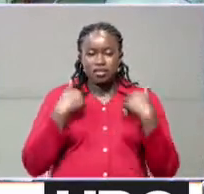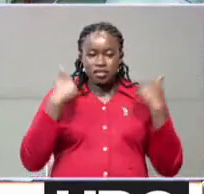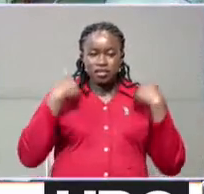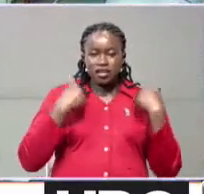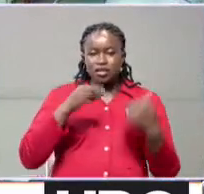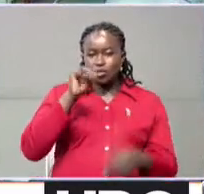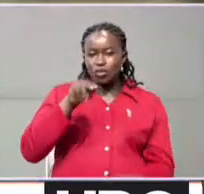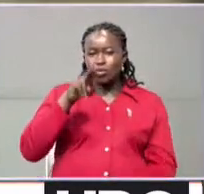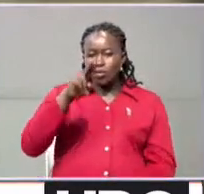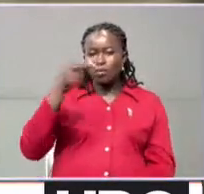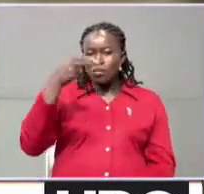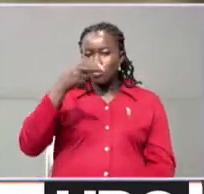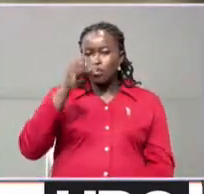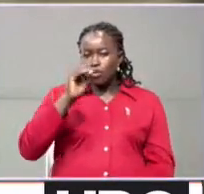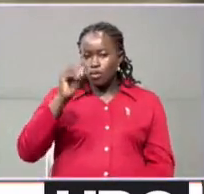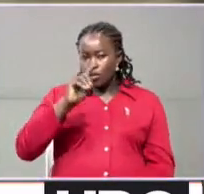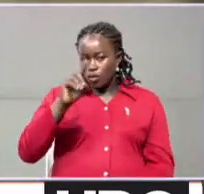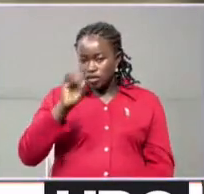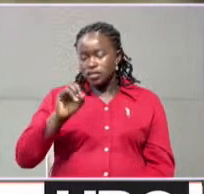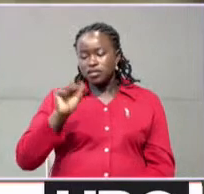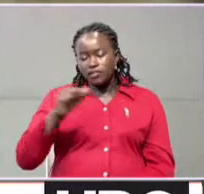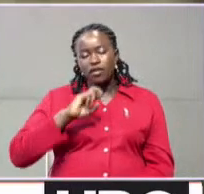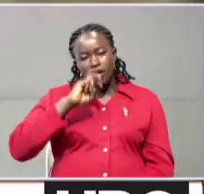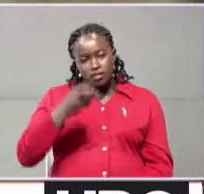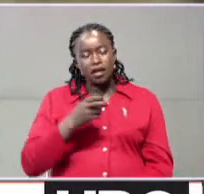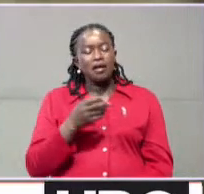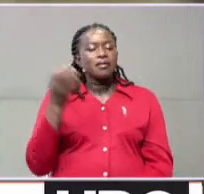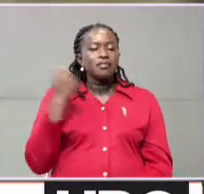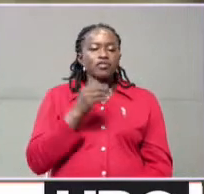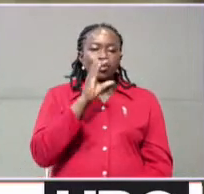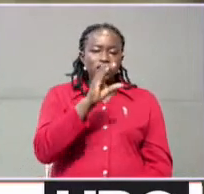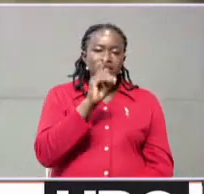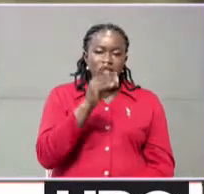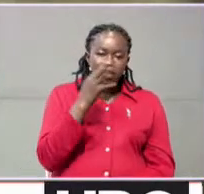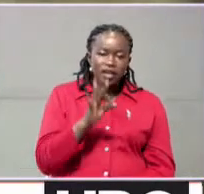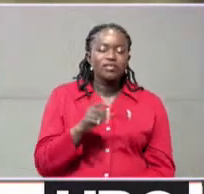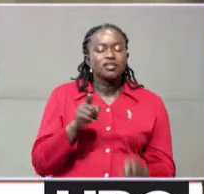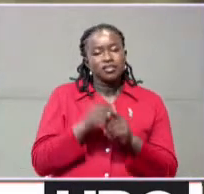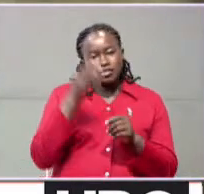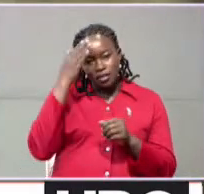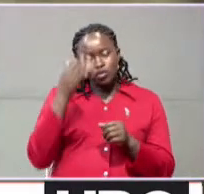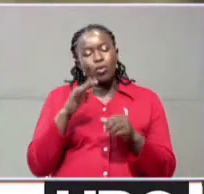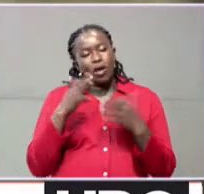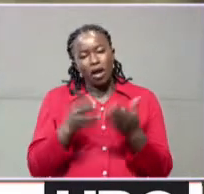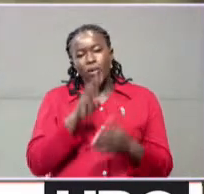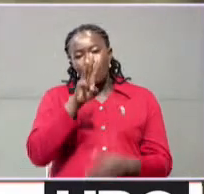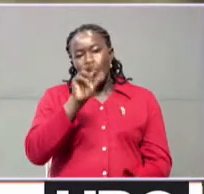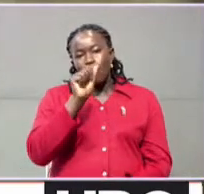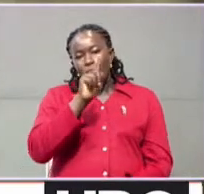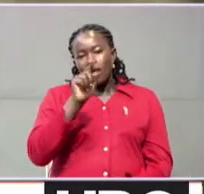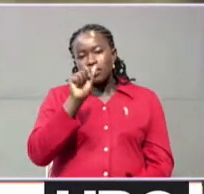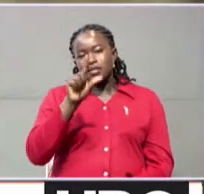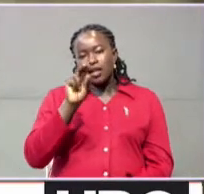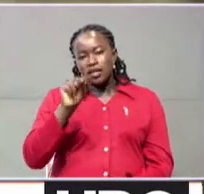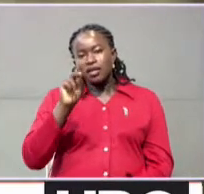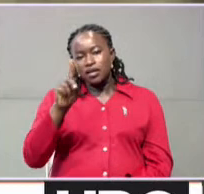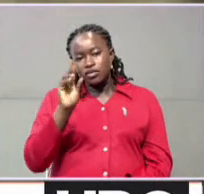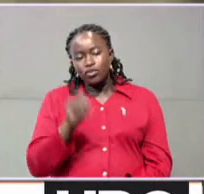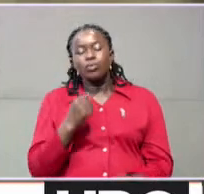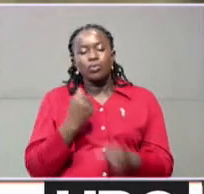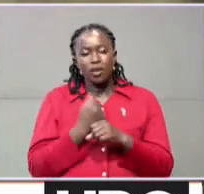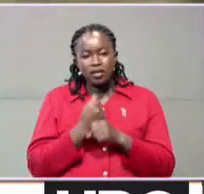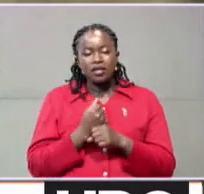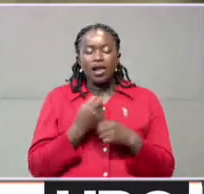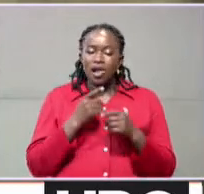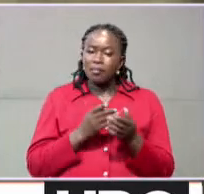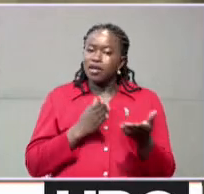who answered this since he was a cdf and he knows operations of wazarendo very well though he's not a